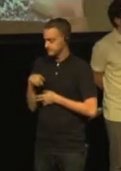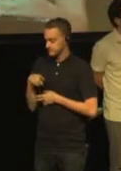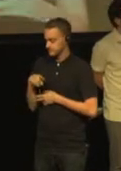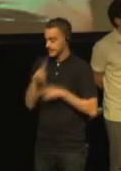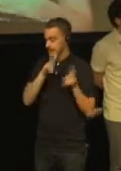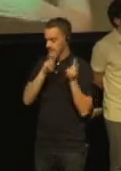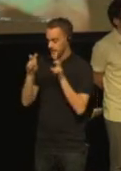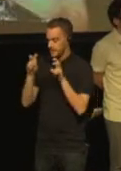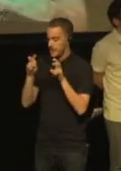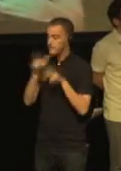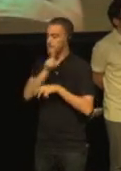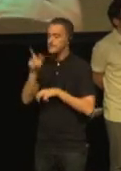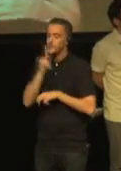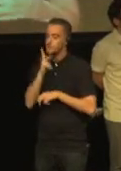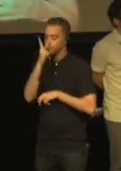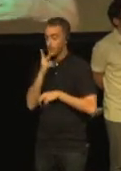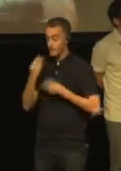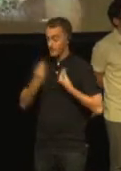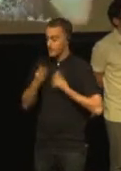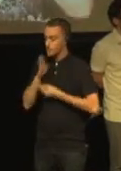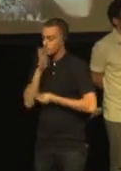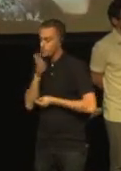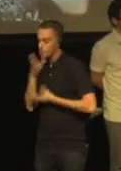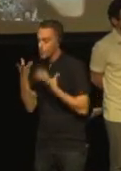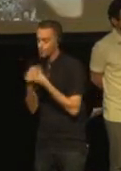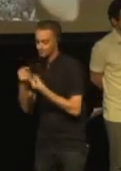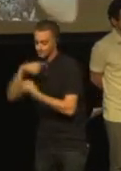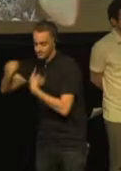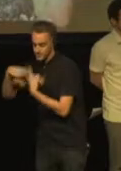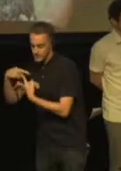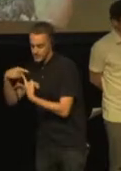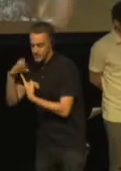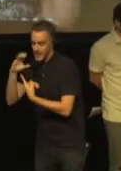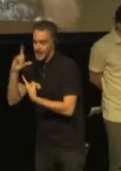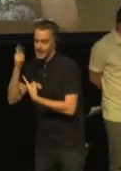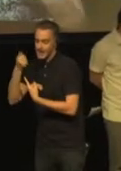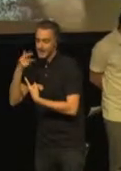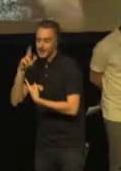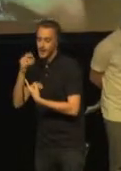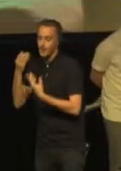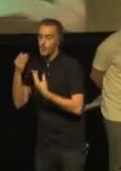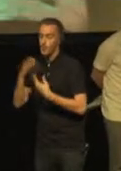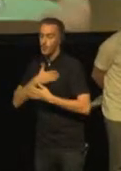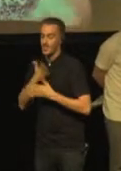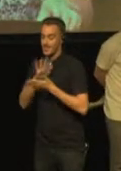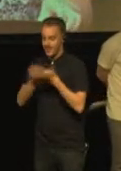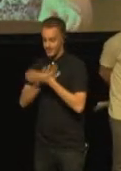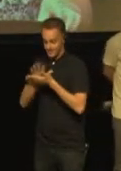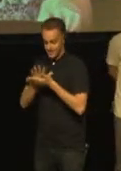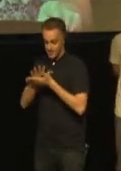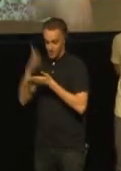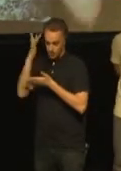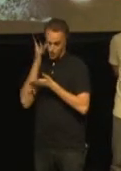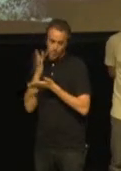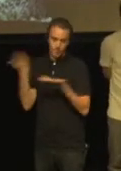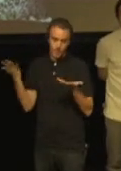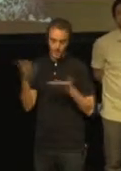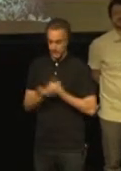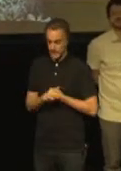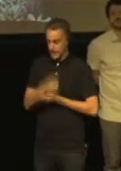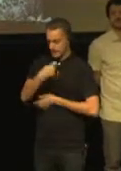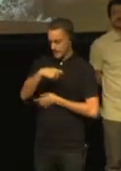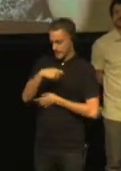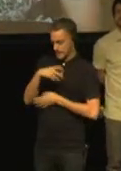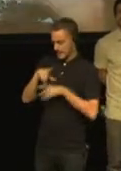with their family or were they Cara. Living with their, on their own? Sorry, God, speed up. Okay, so